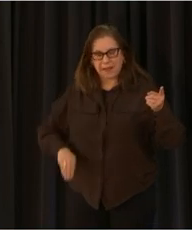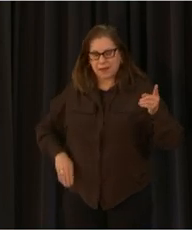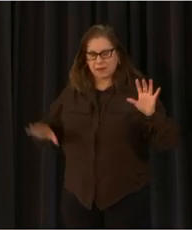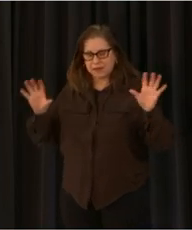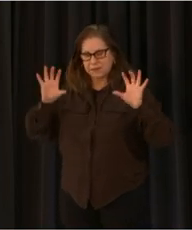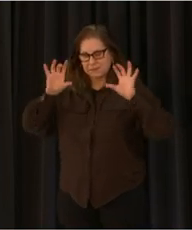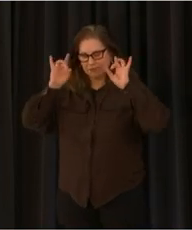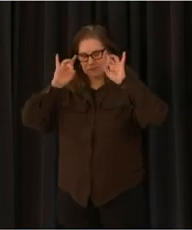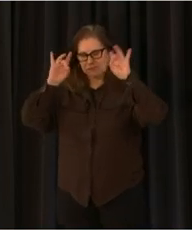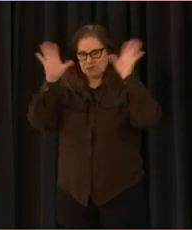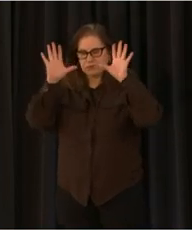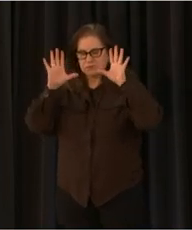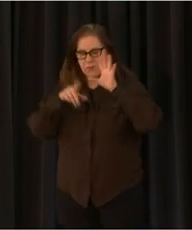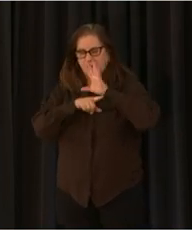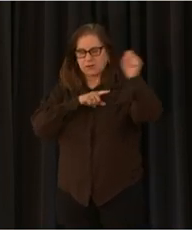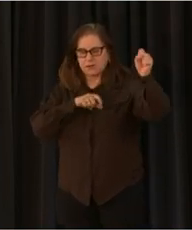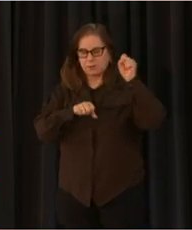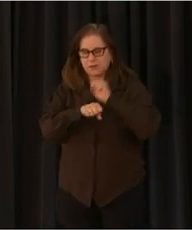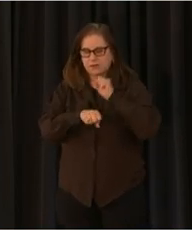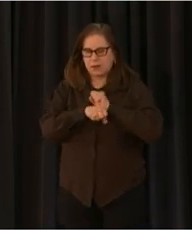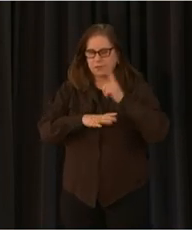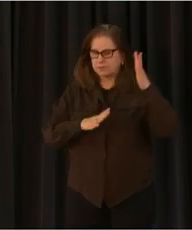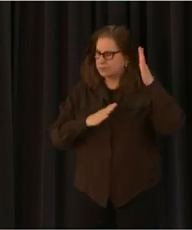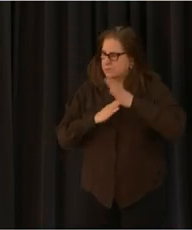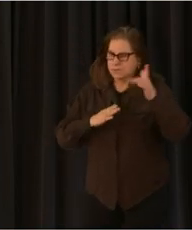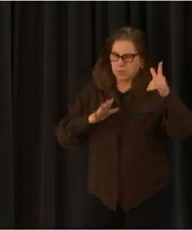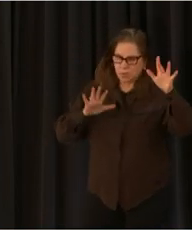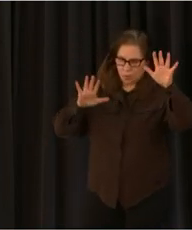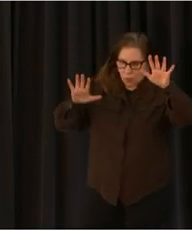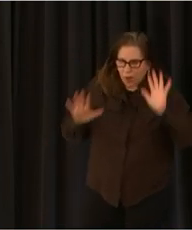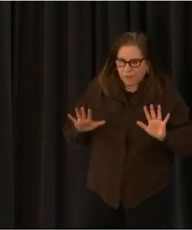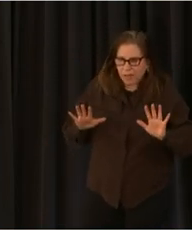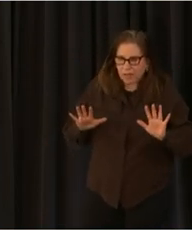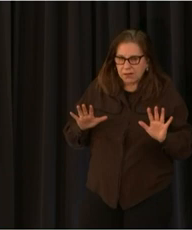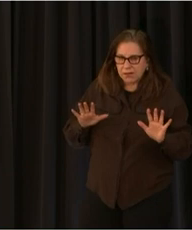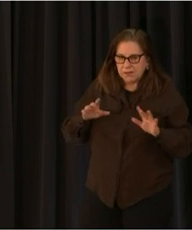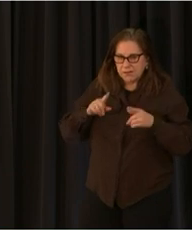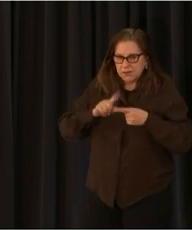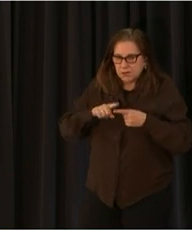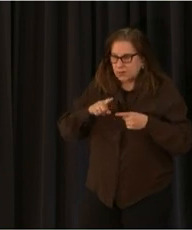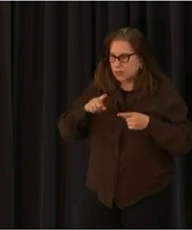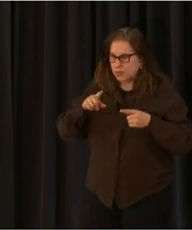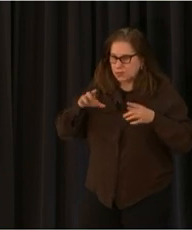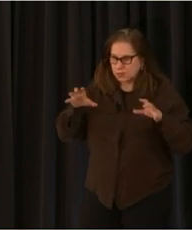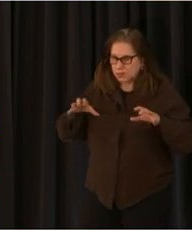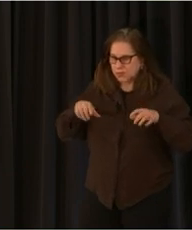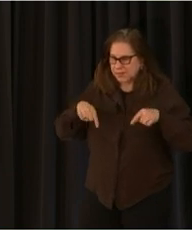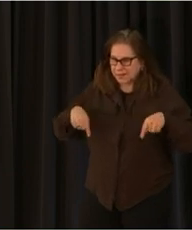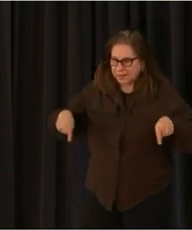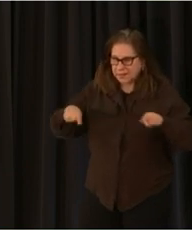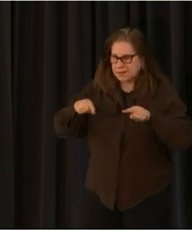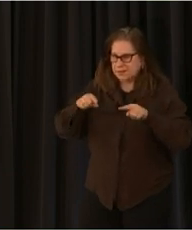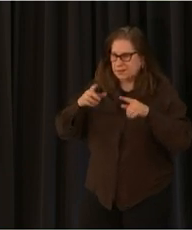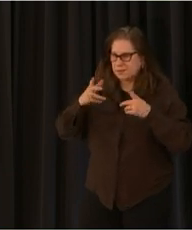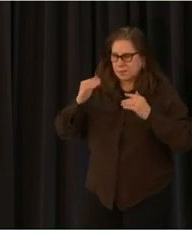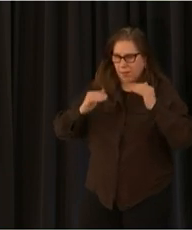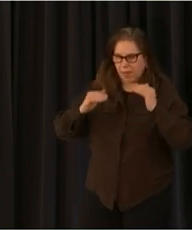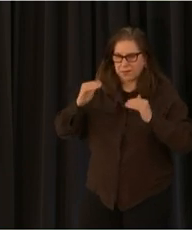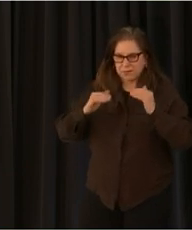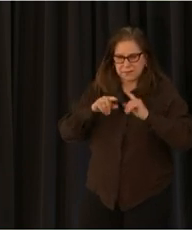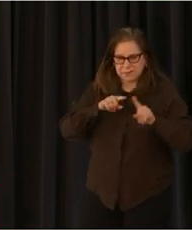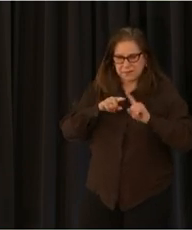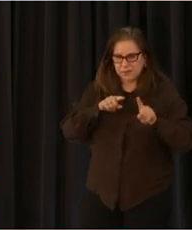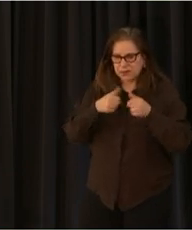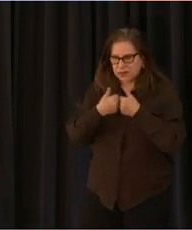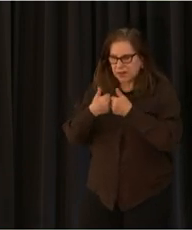job at being a role model for her colleagues in terms of balancing the tremendous toll that it had on our health, our physical